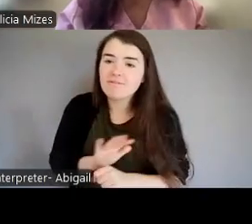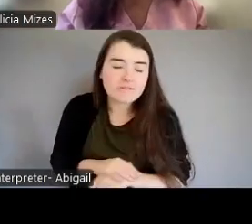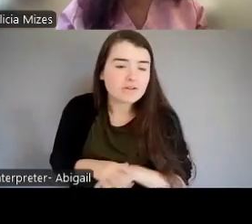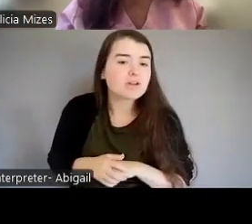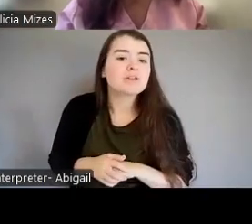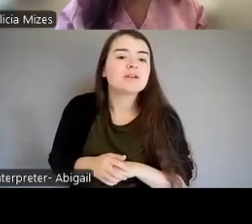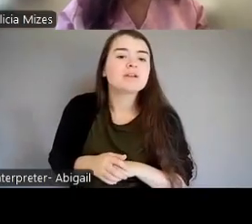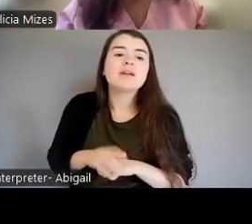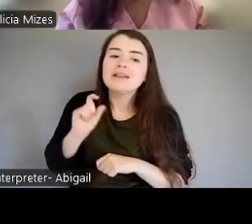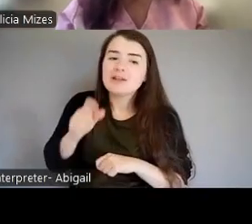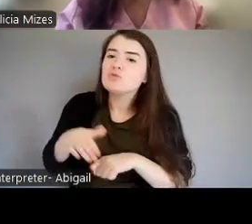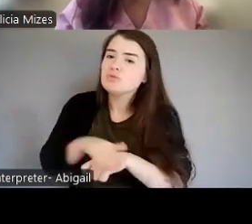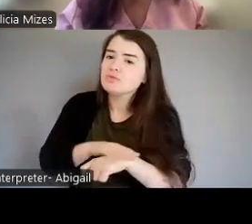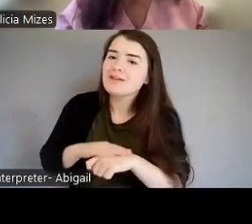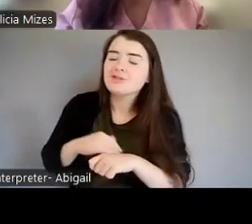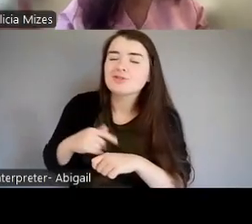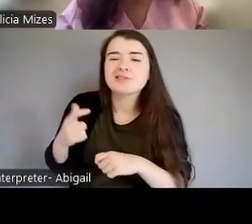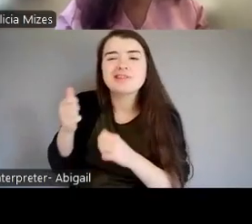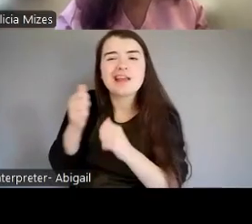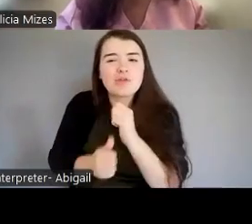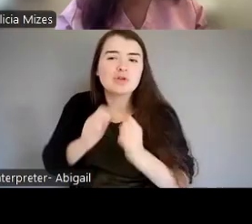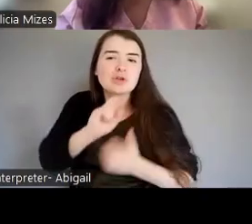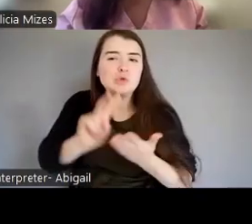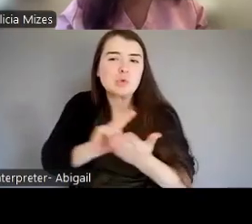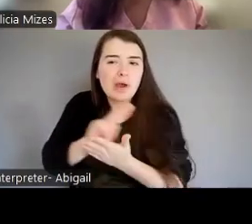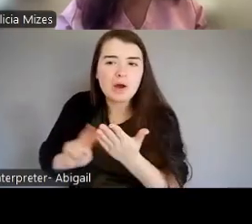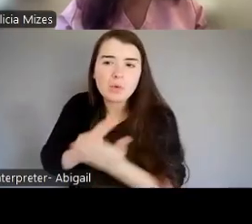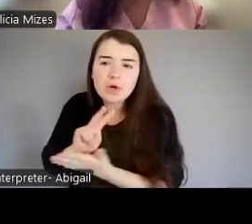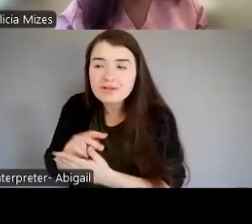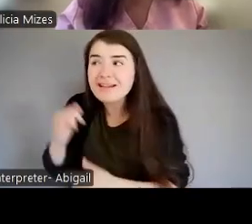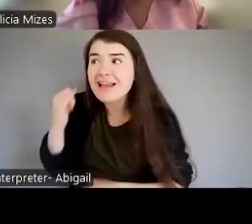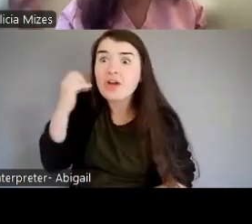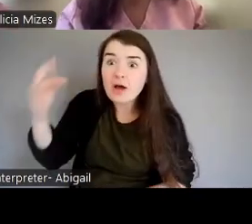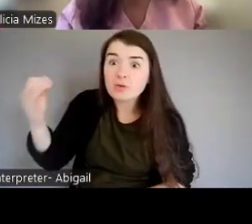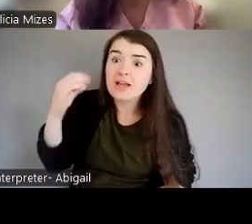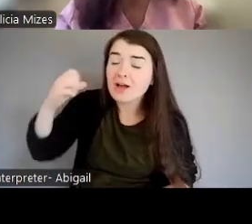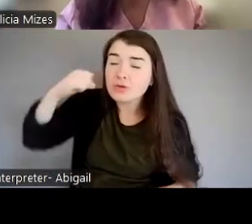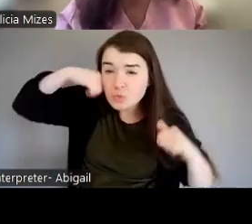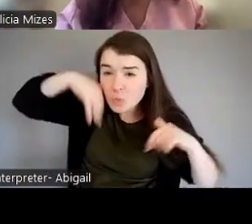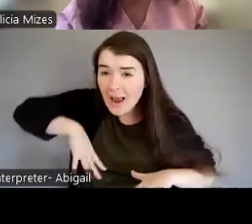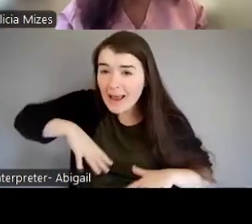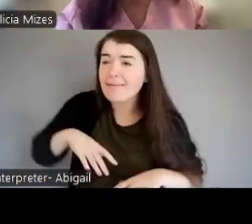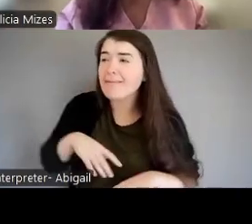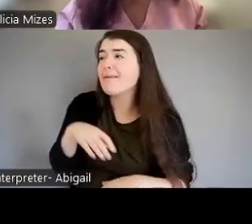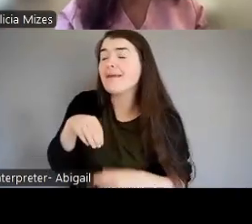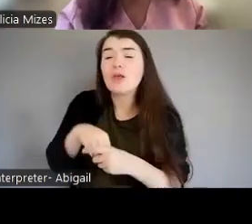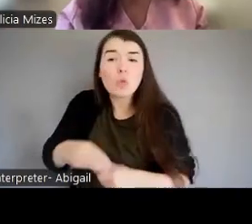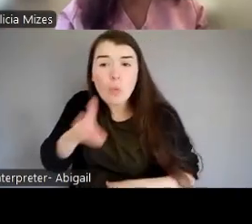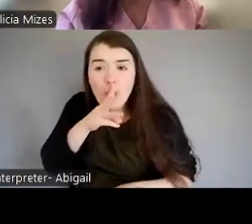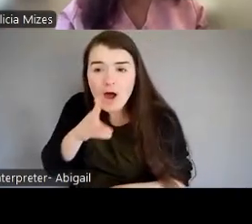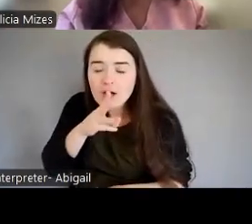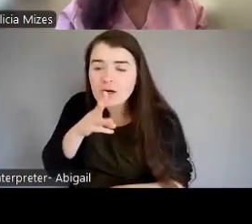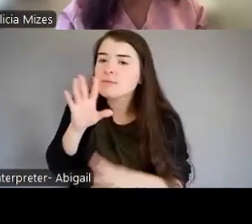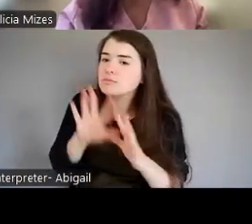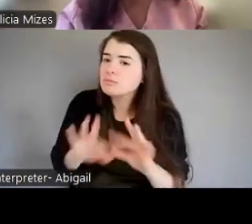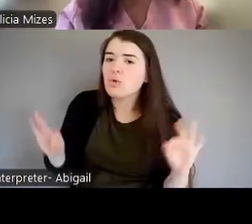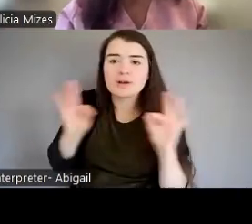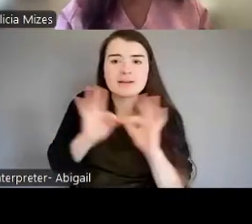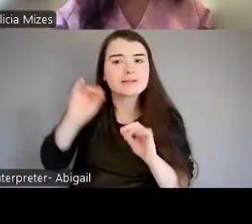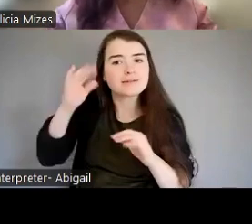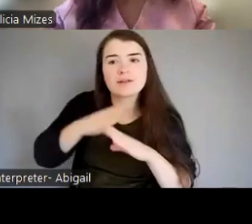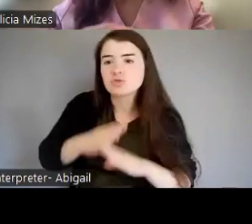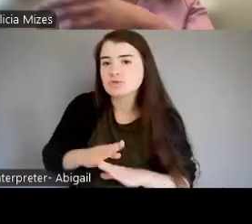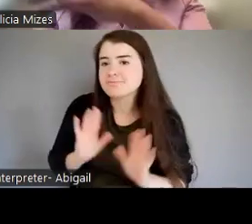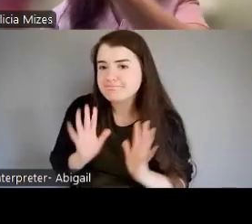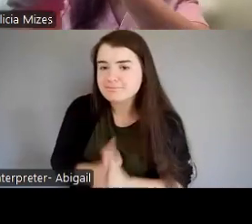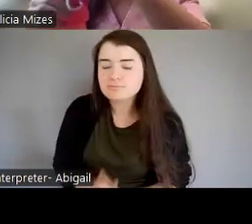more frequently if you're outside and you're sweating a lot, or if you are going in the water and that sunscreen is going to be washing off. So